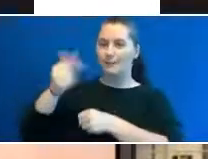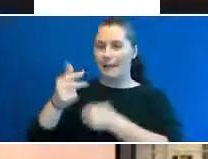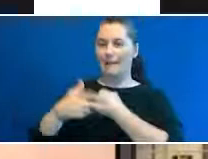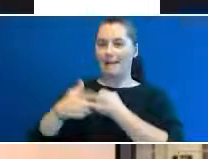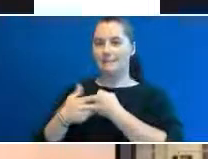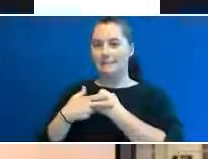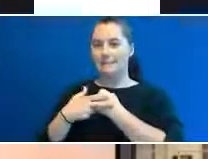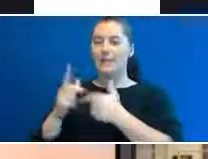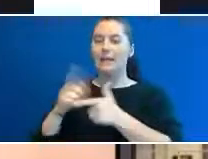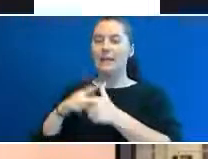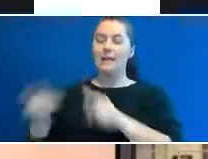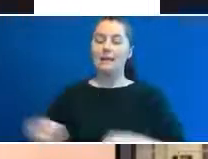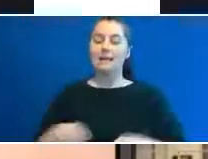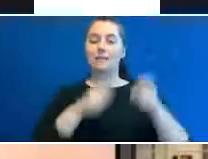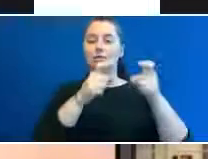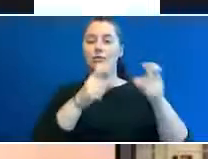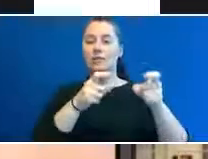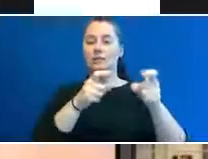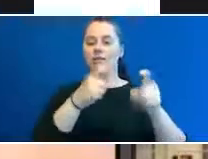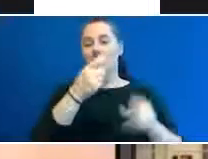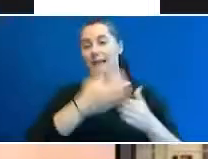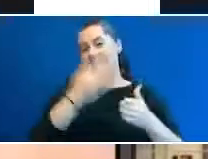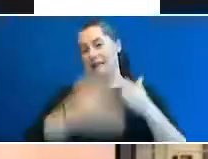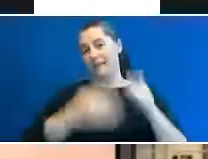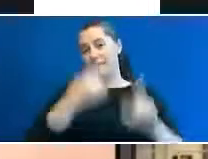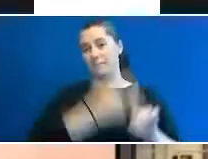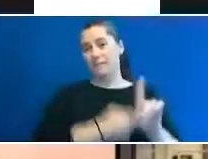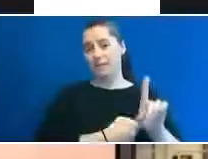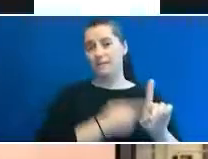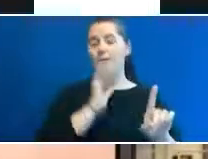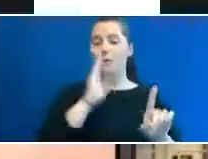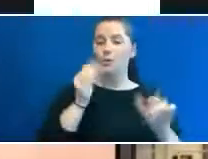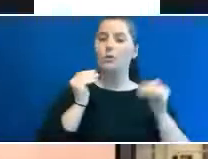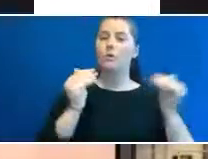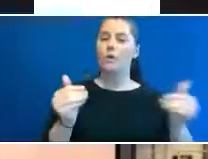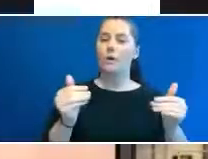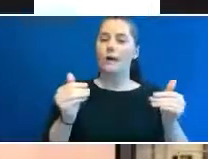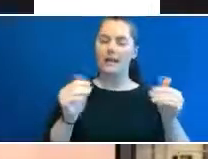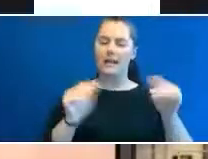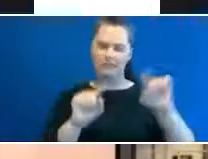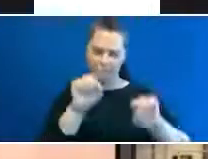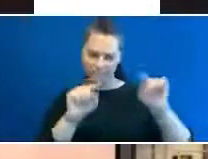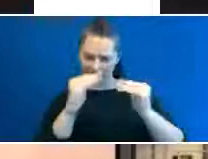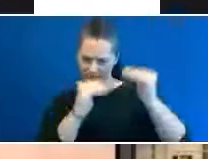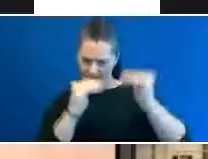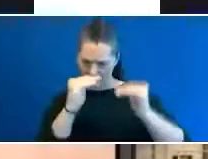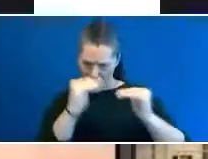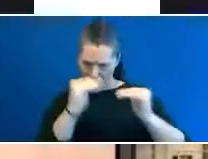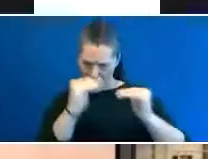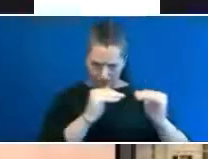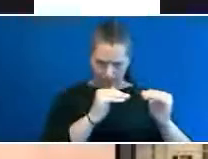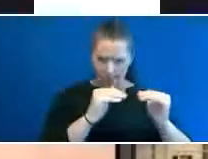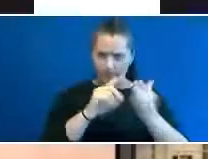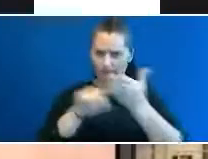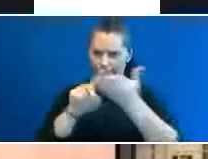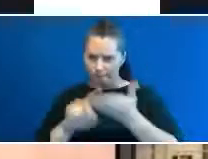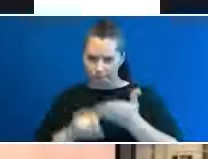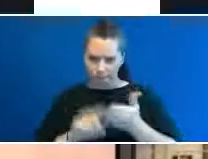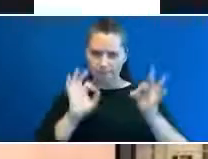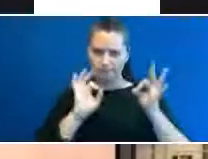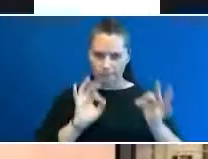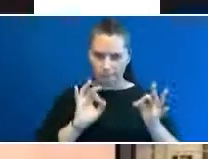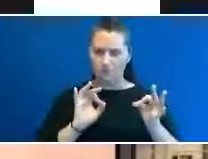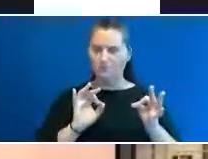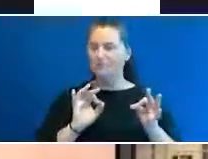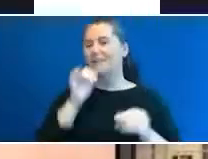then we're turning it in, and at month end, we are going ahead and reconciling for that. Not very fun, and it can